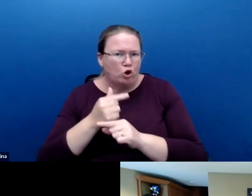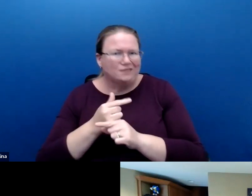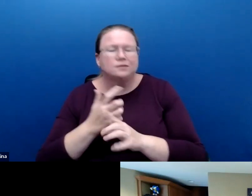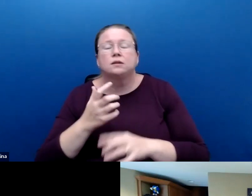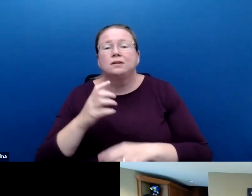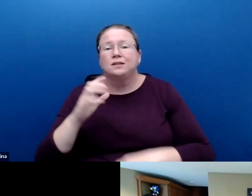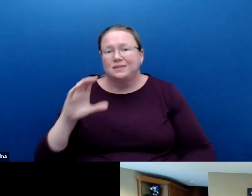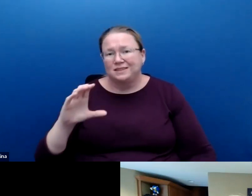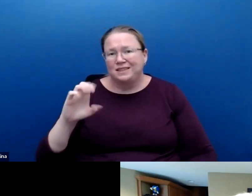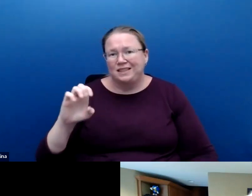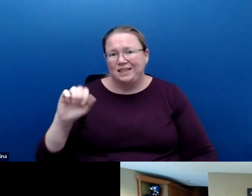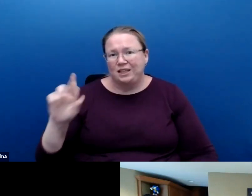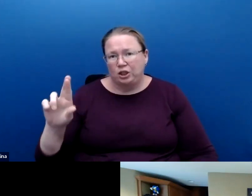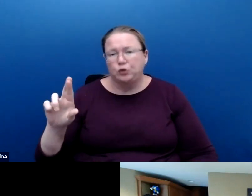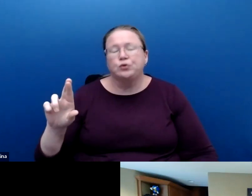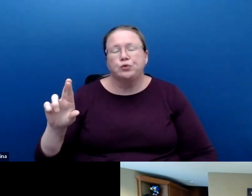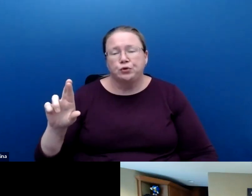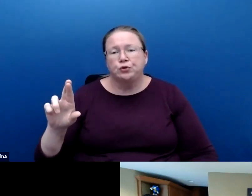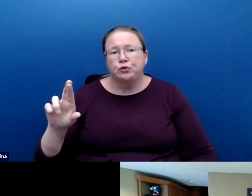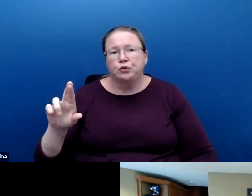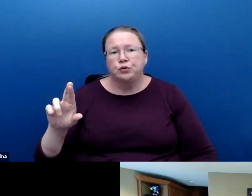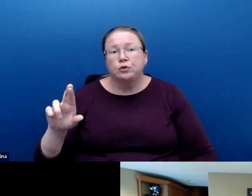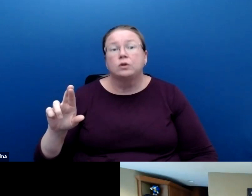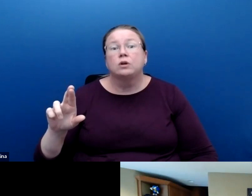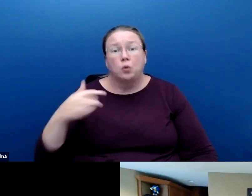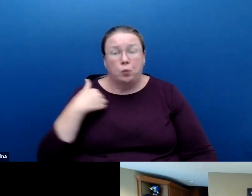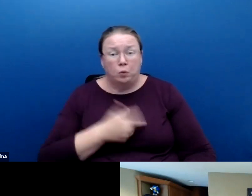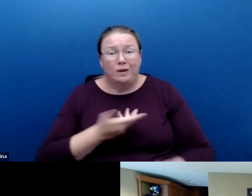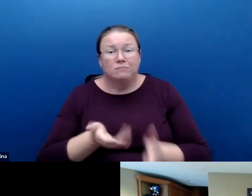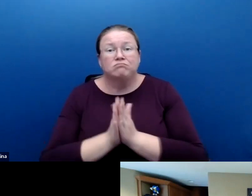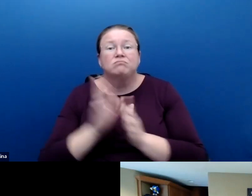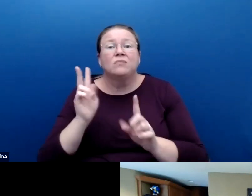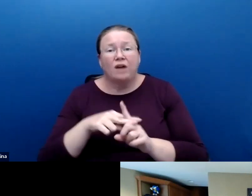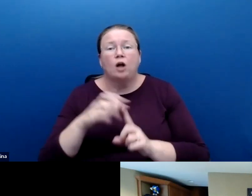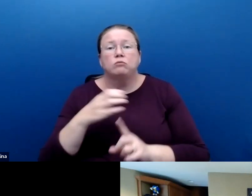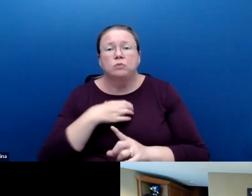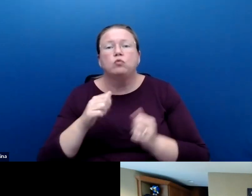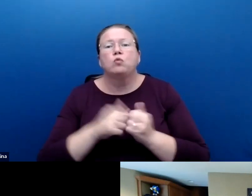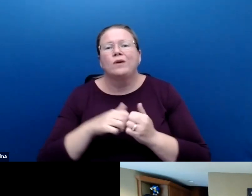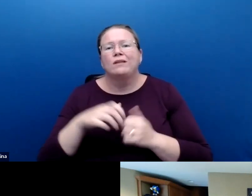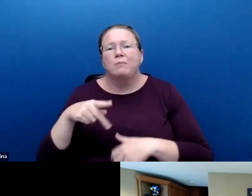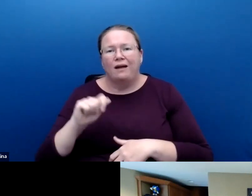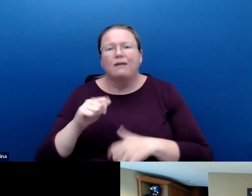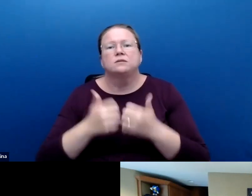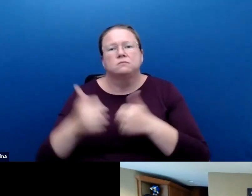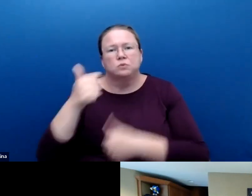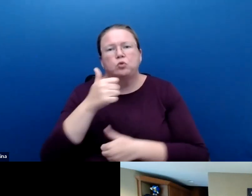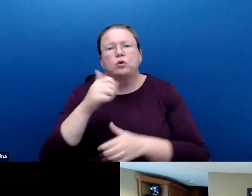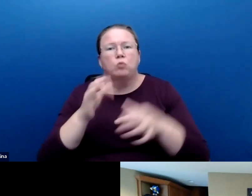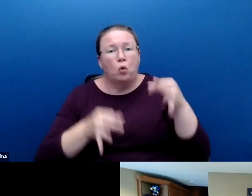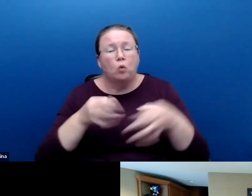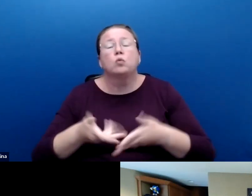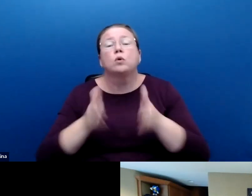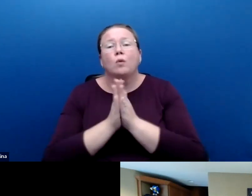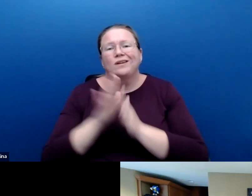that's CEAR. We have petitioned, filed amicus briefs with the Pennsylvania State Supreme Court to